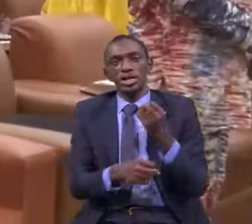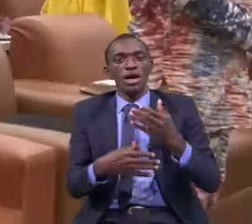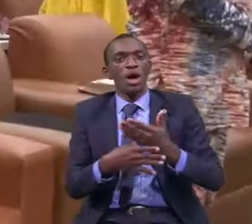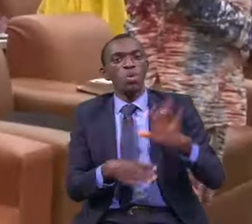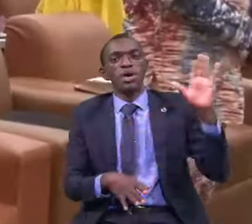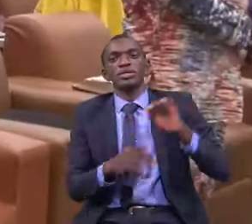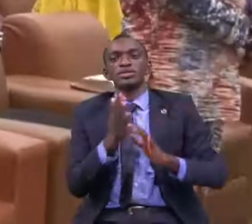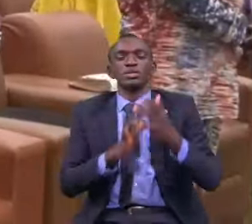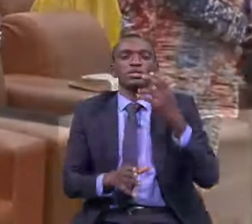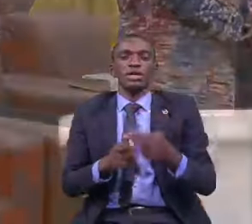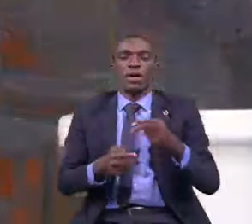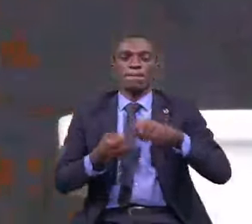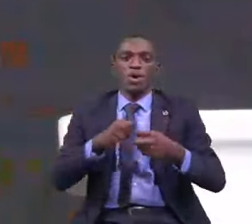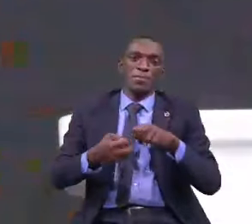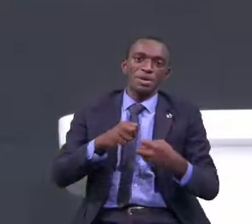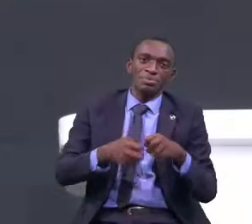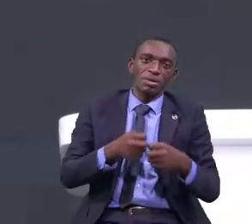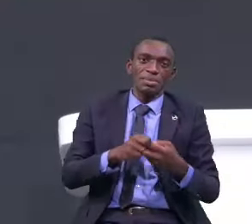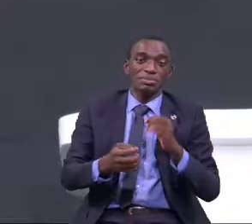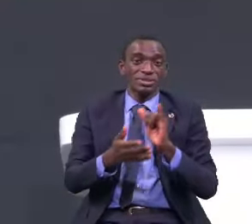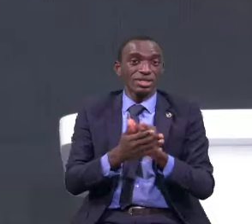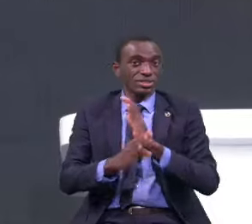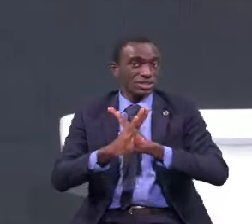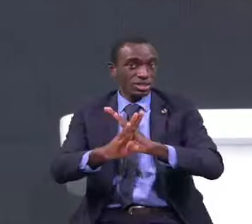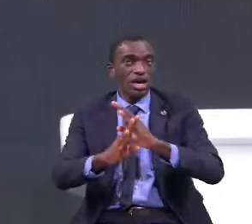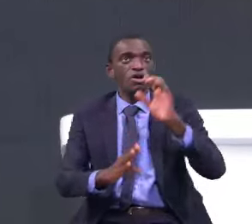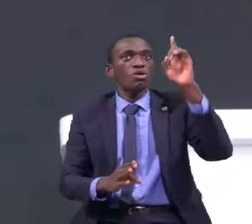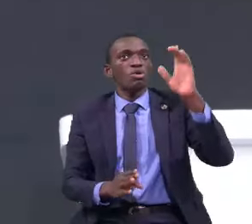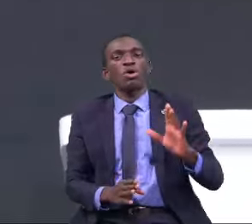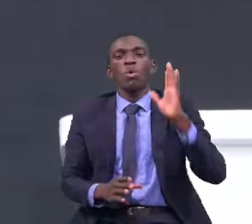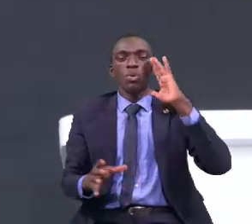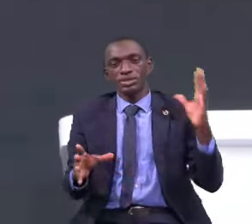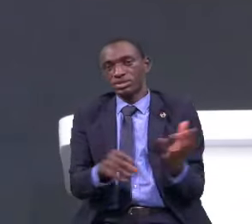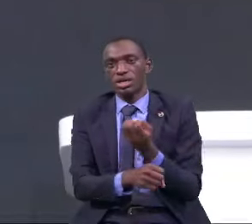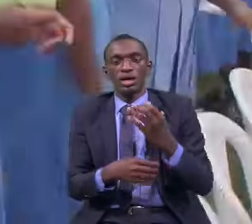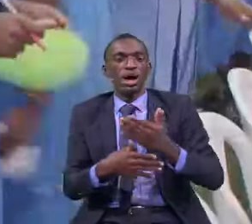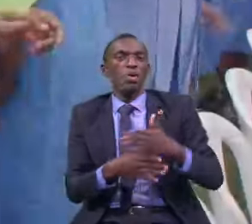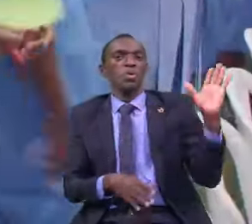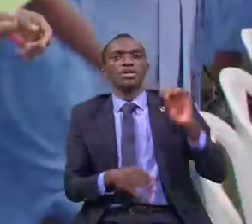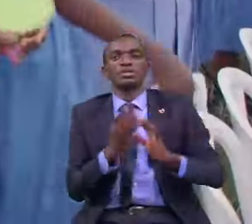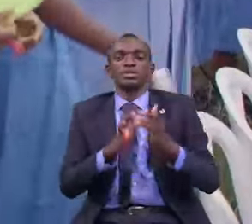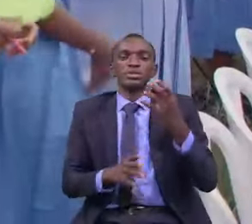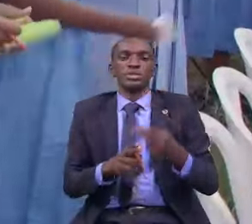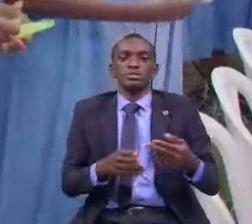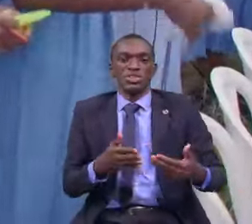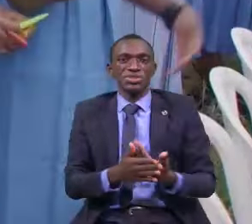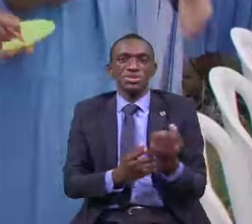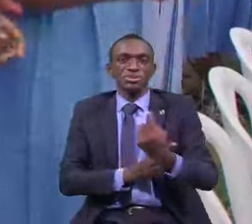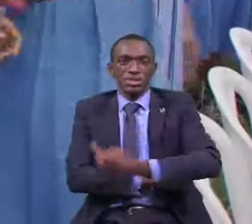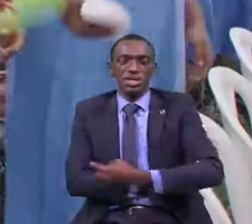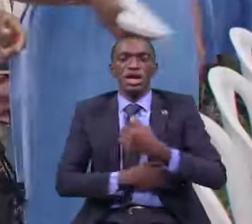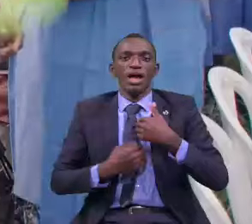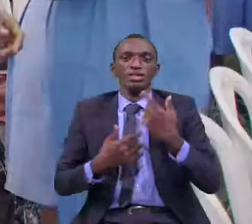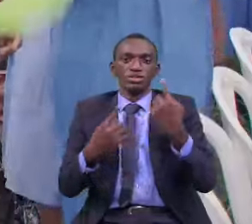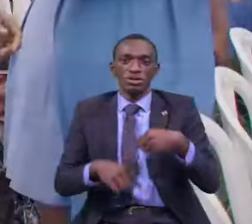Problems that hinder, the Lord will take away. A new day has come for you. Open your